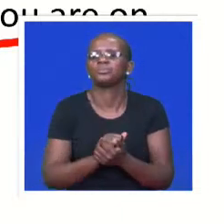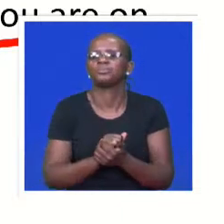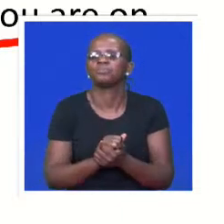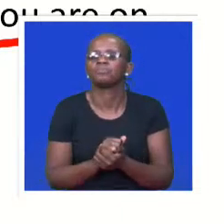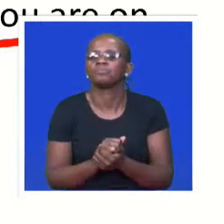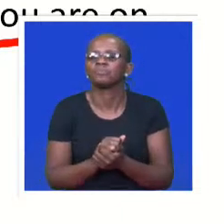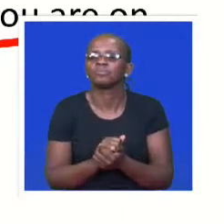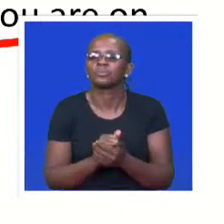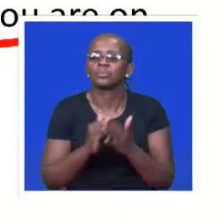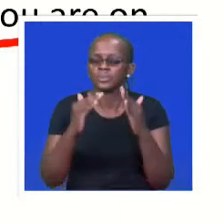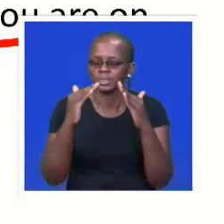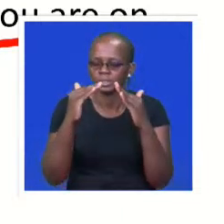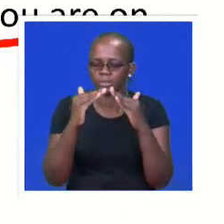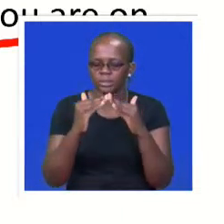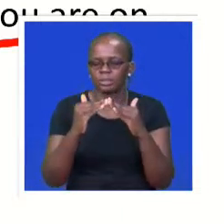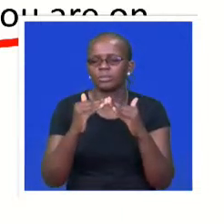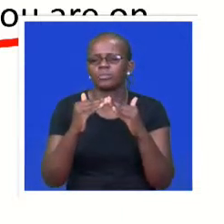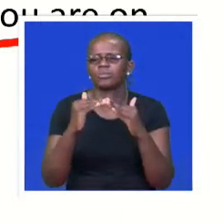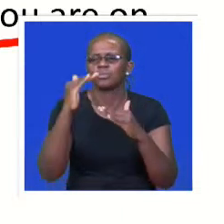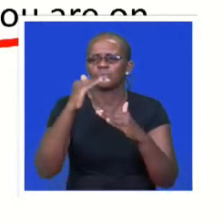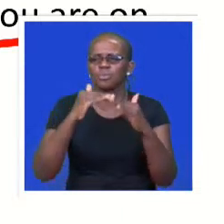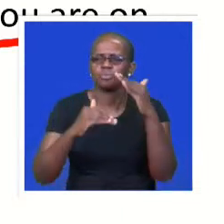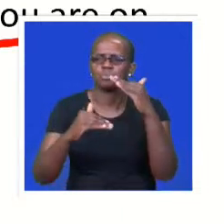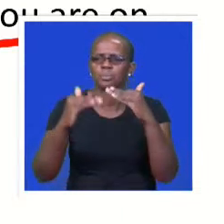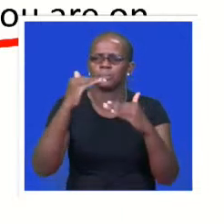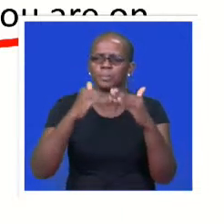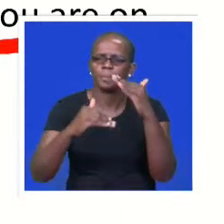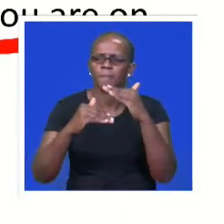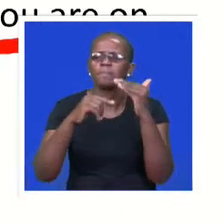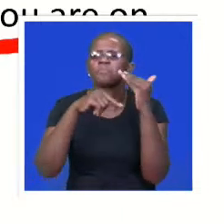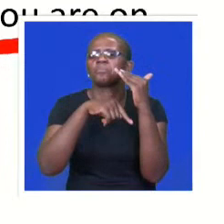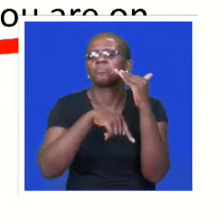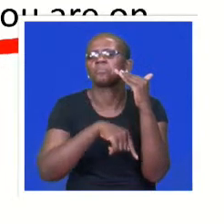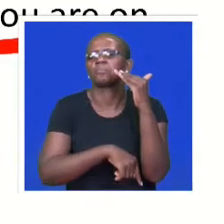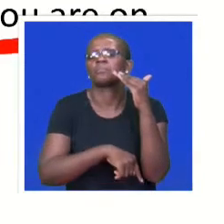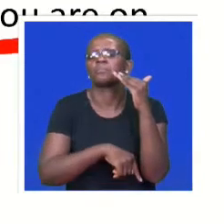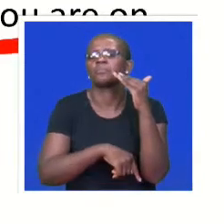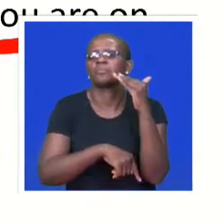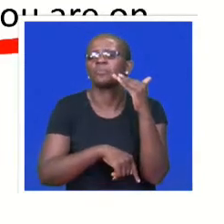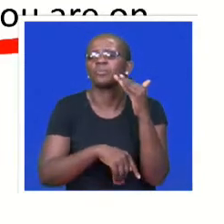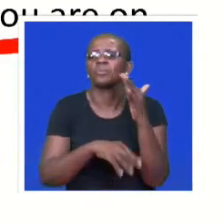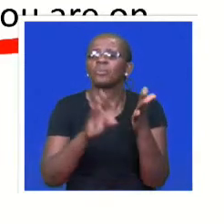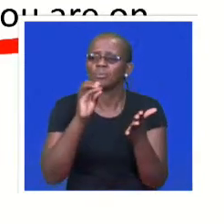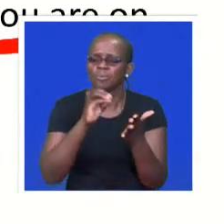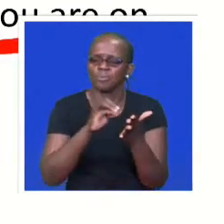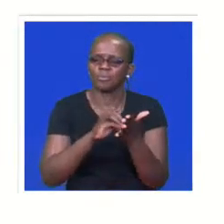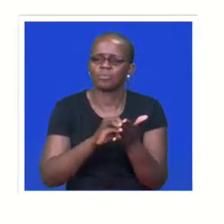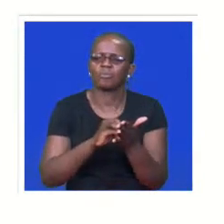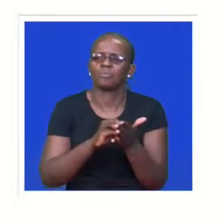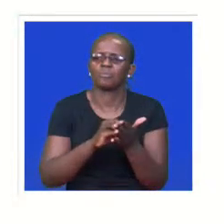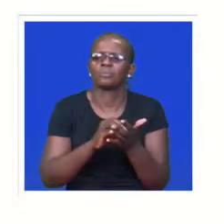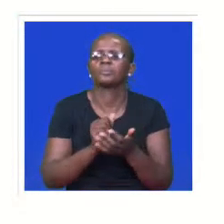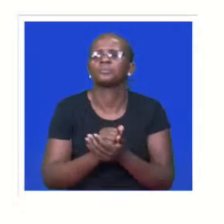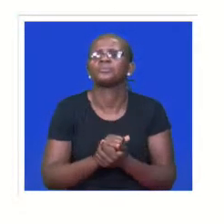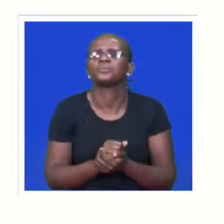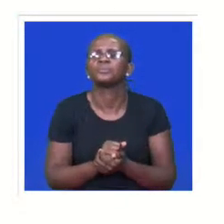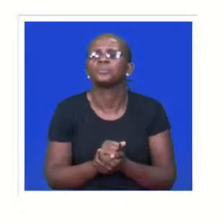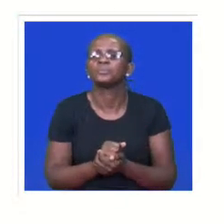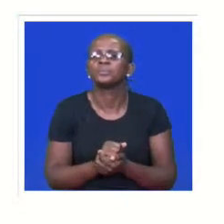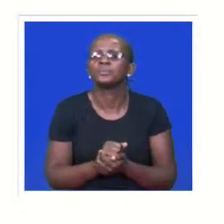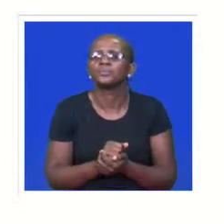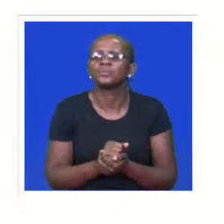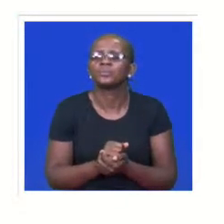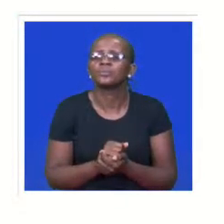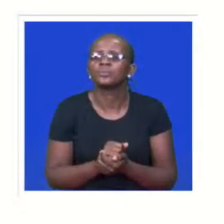Downstairs is a house or a building lower than the one you are on. So let us move on to